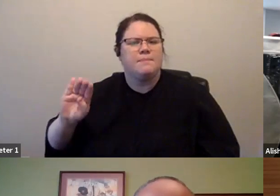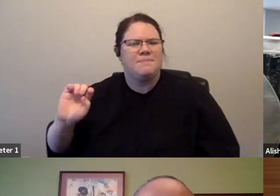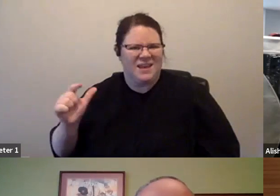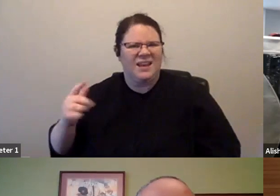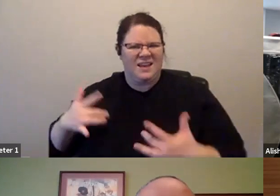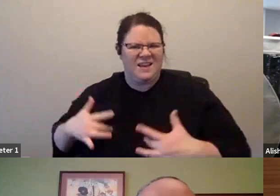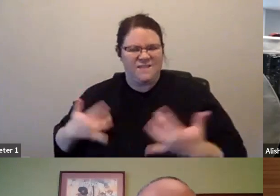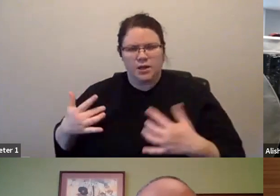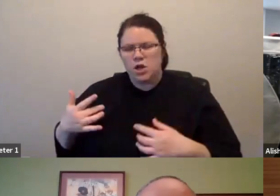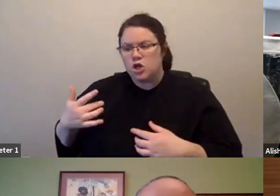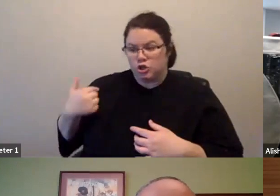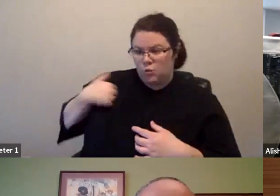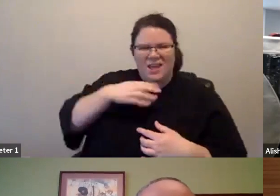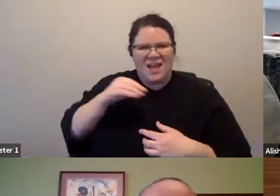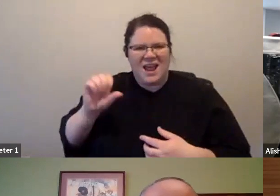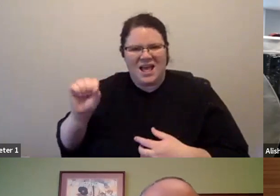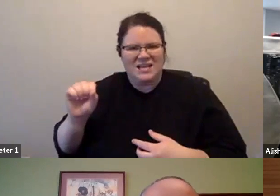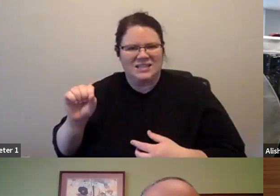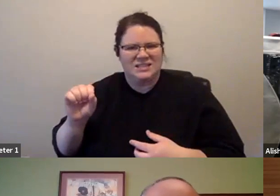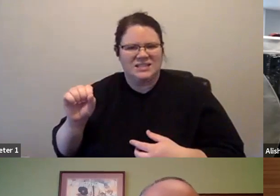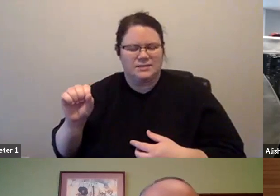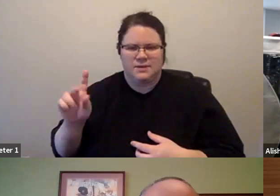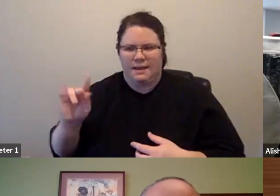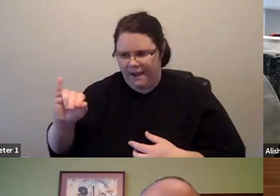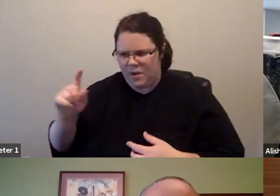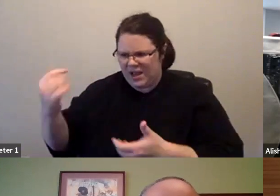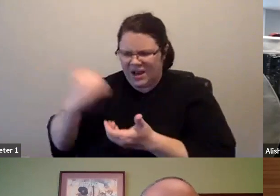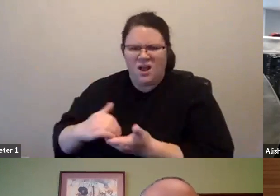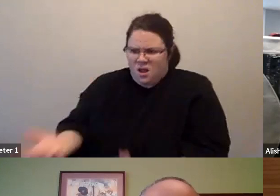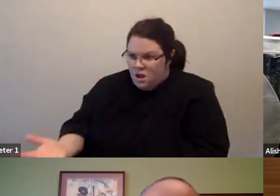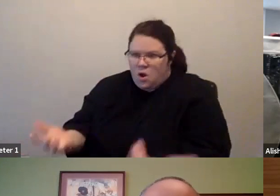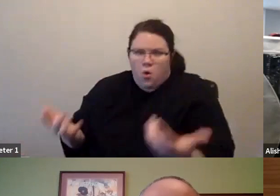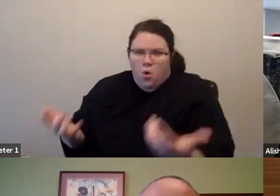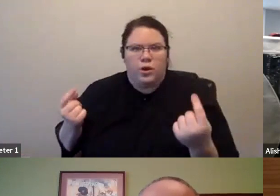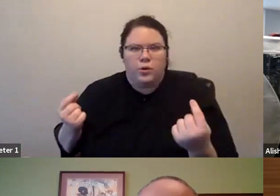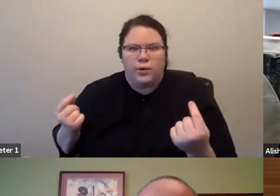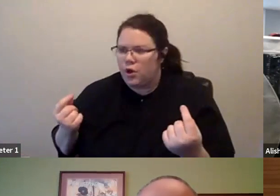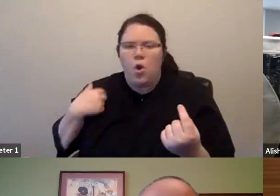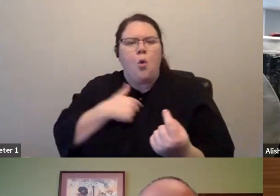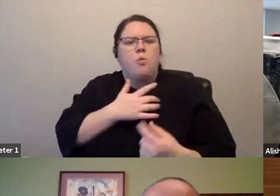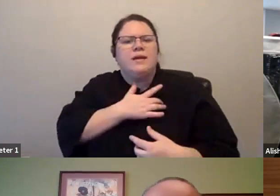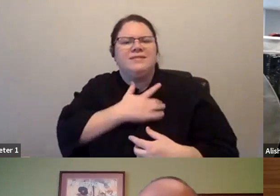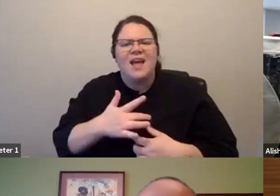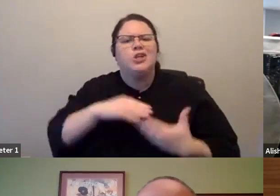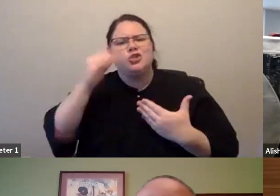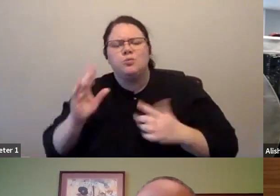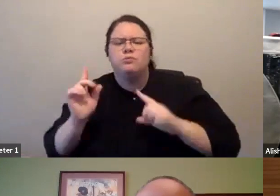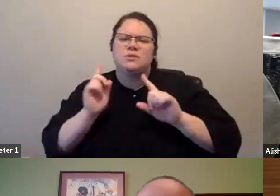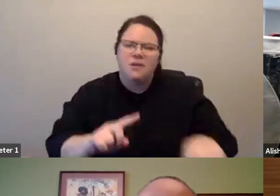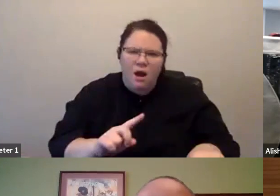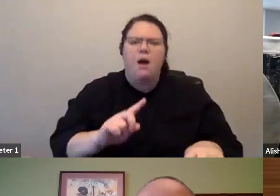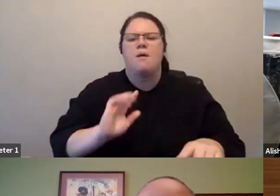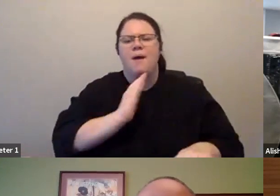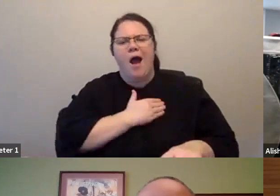to figure out, okay, how do we make this work? Because we were so used to, for years having students come on our campus and experience the